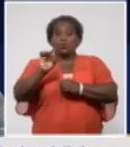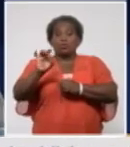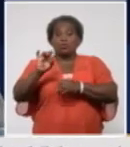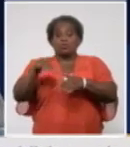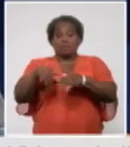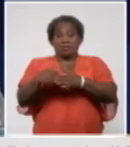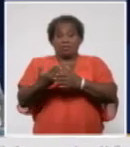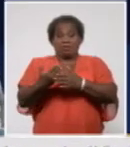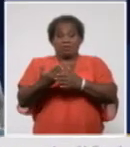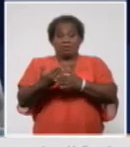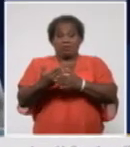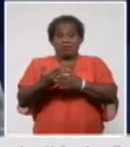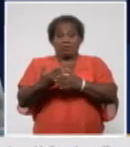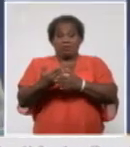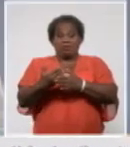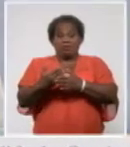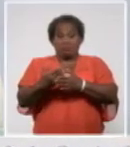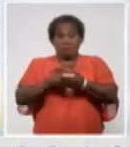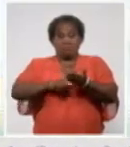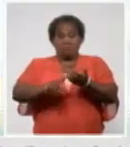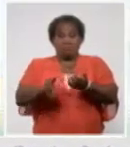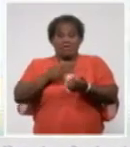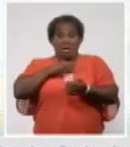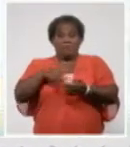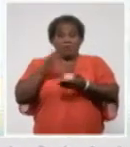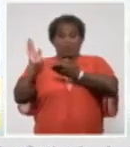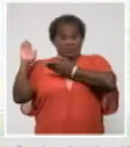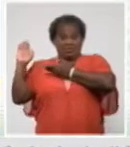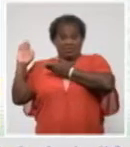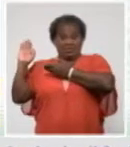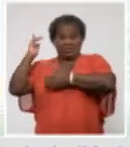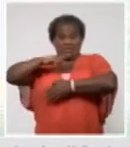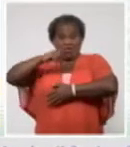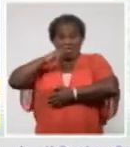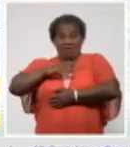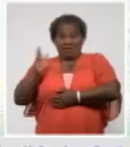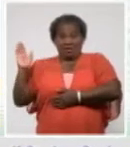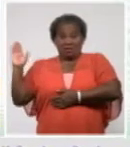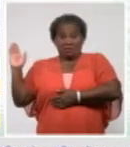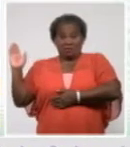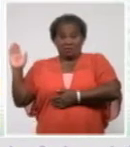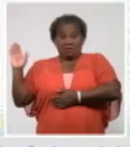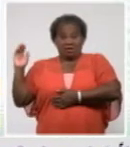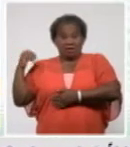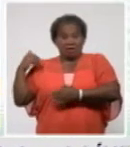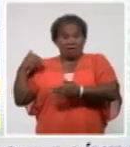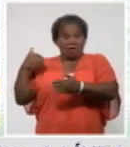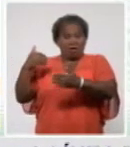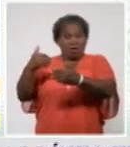per 100,000 inhabitants is the highest in the country and increased to